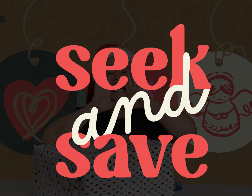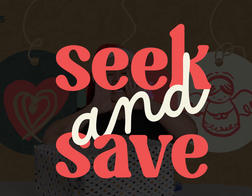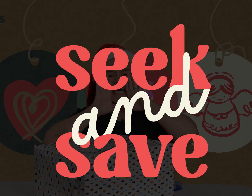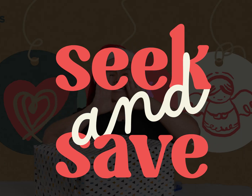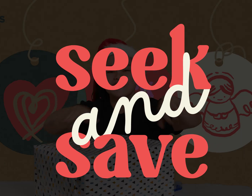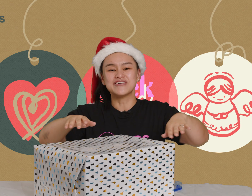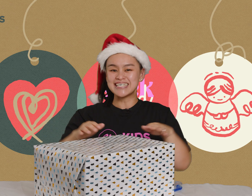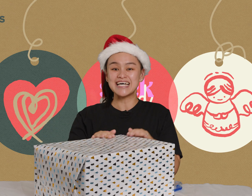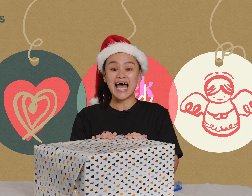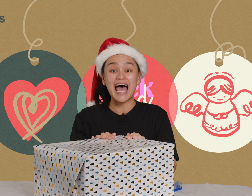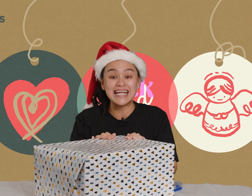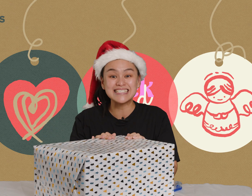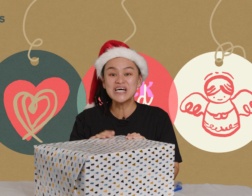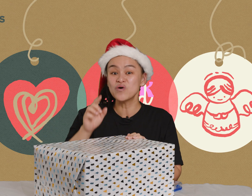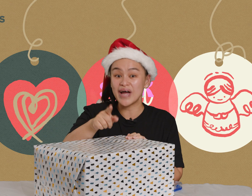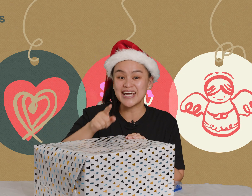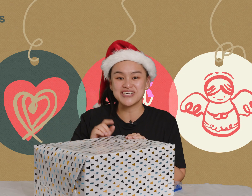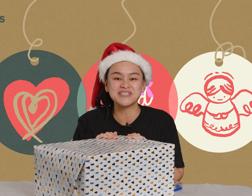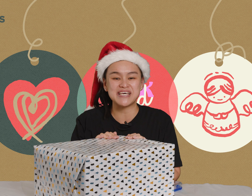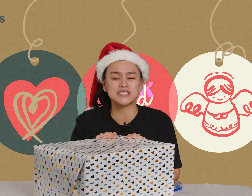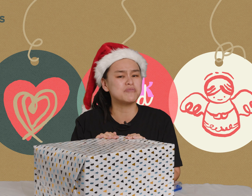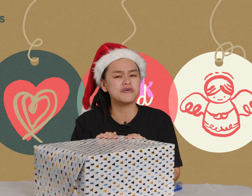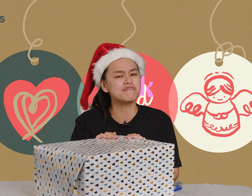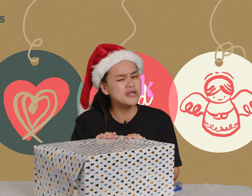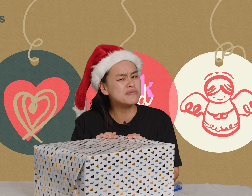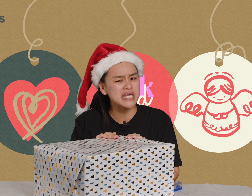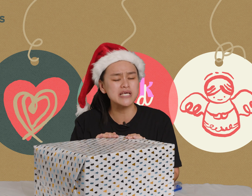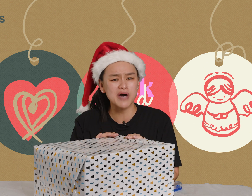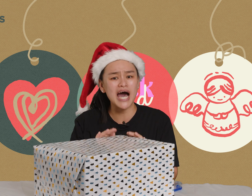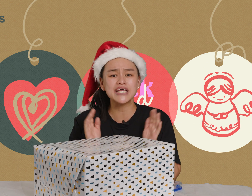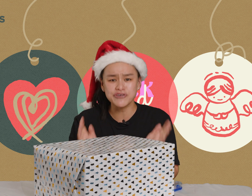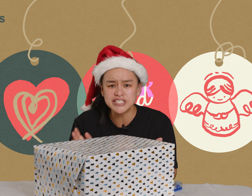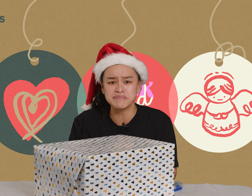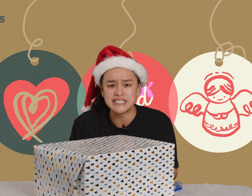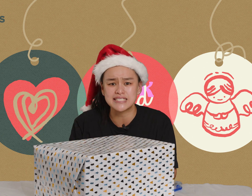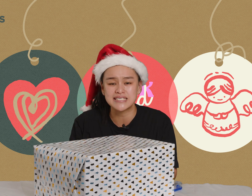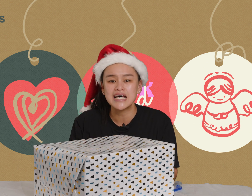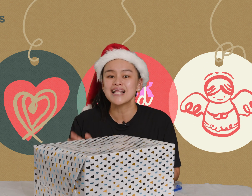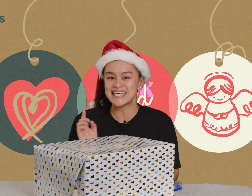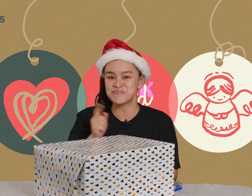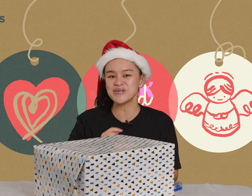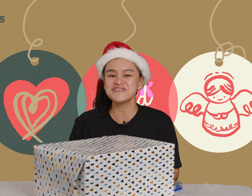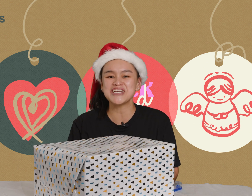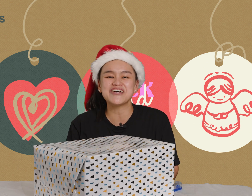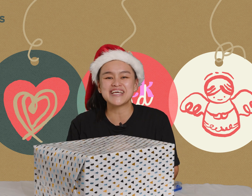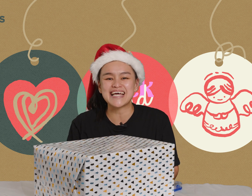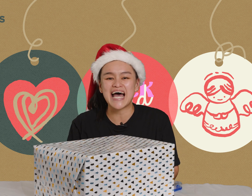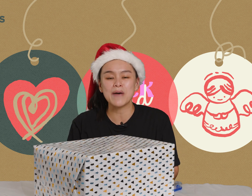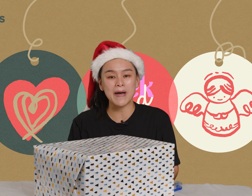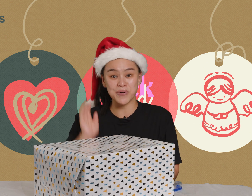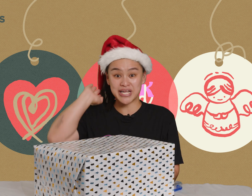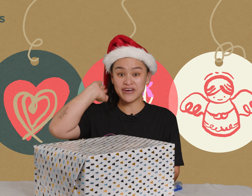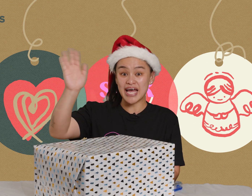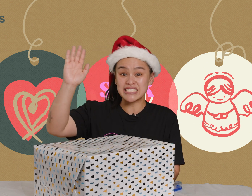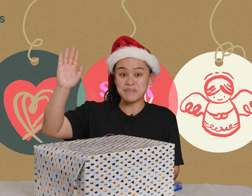and save! And we're going to be exploring the real meaning behind Christmas. Let's pause the video here,